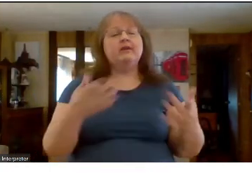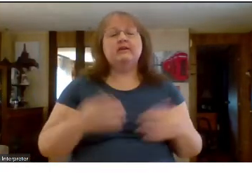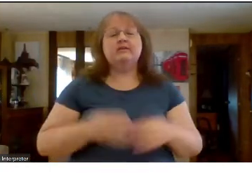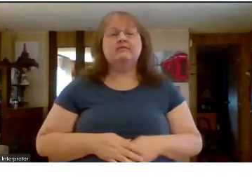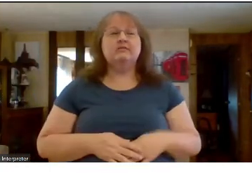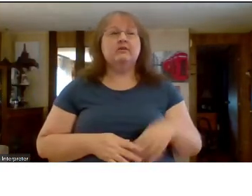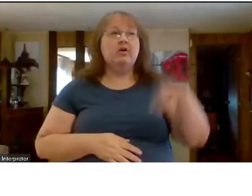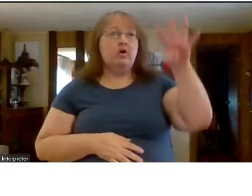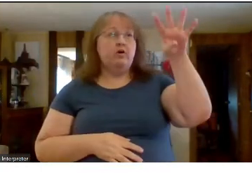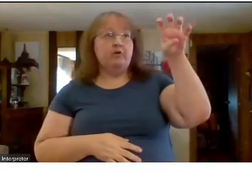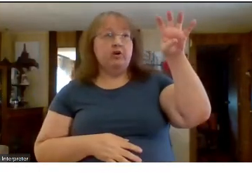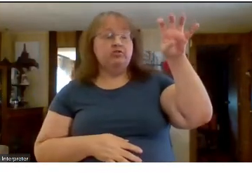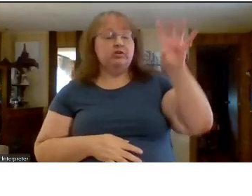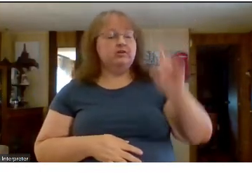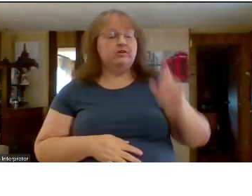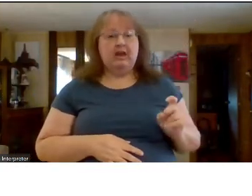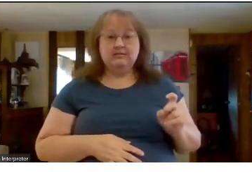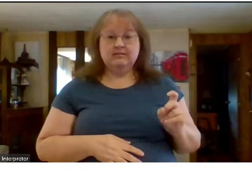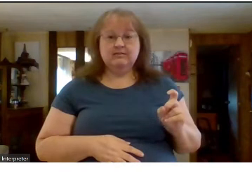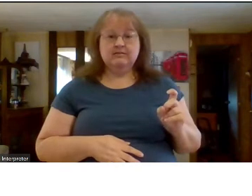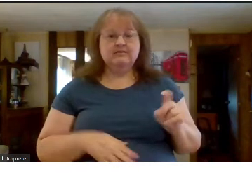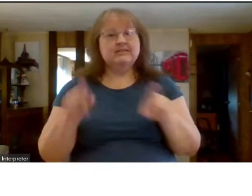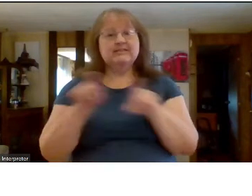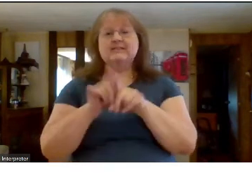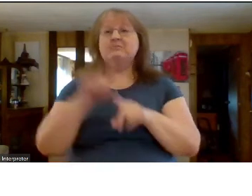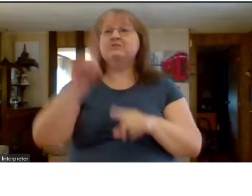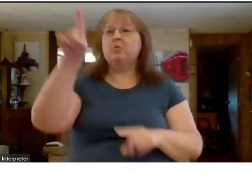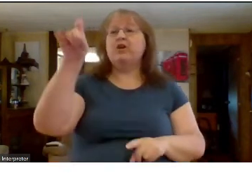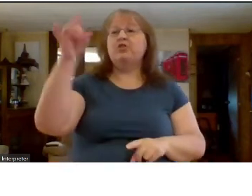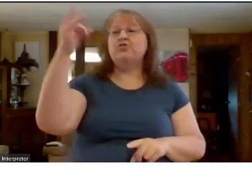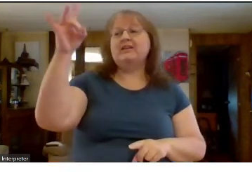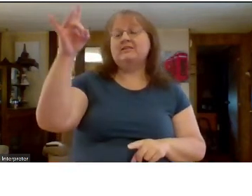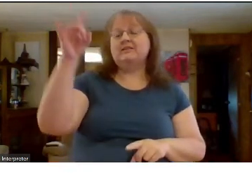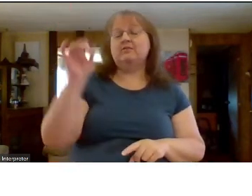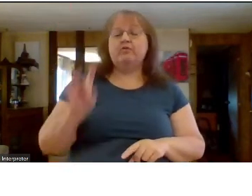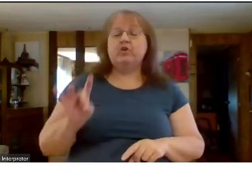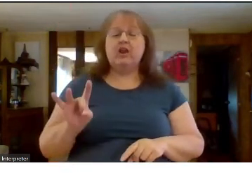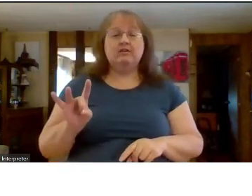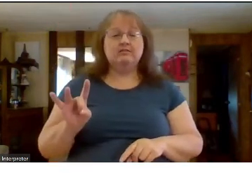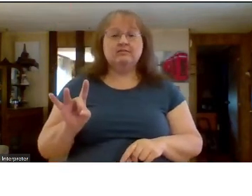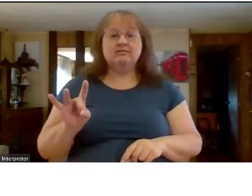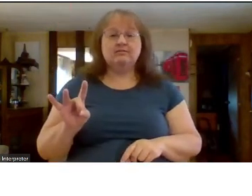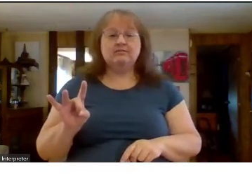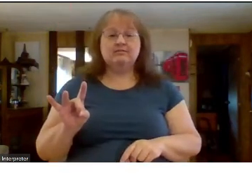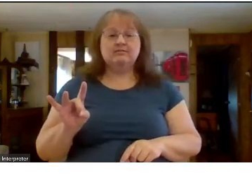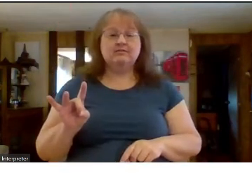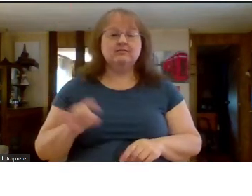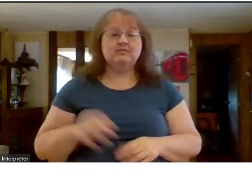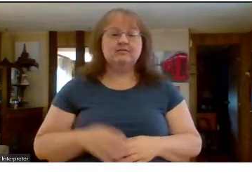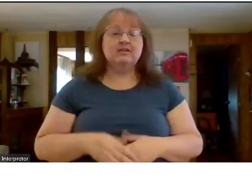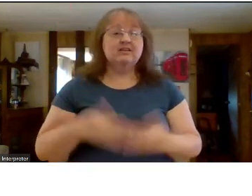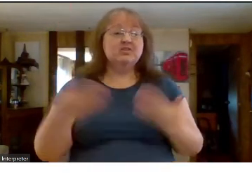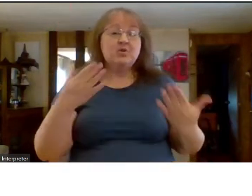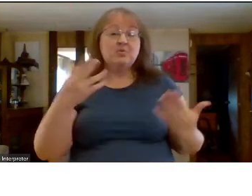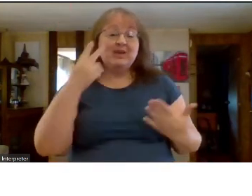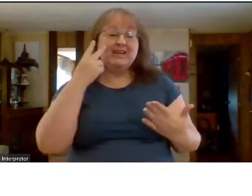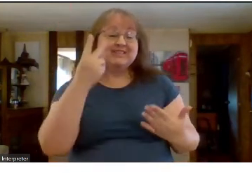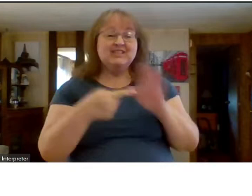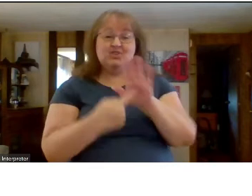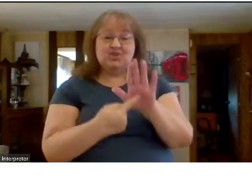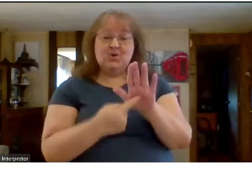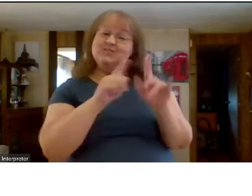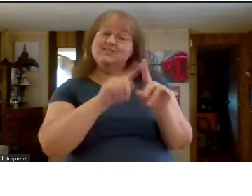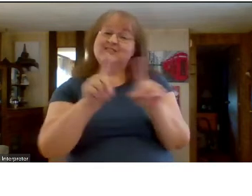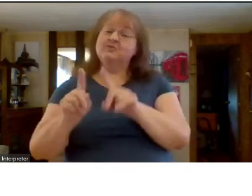It means the same exact thing. Because 400 over x is equal to 118 over 8.